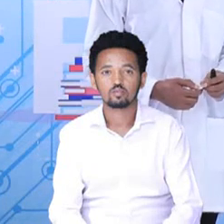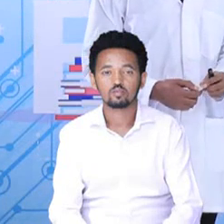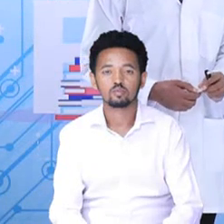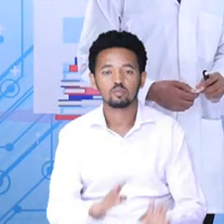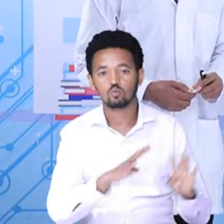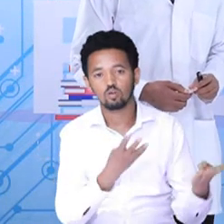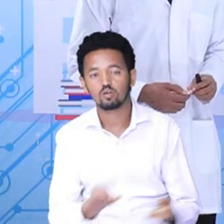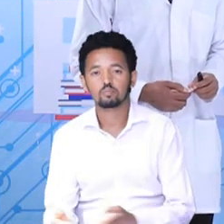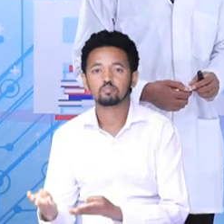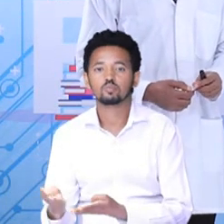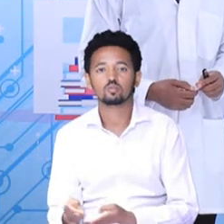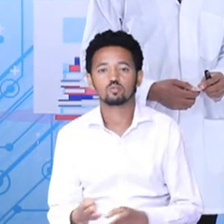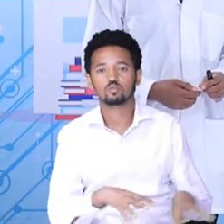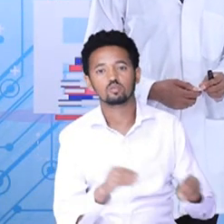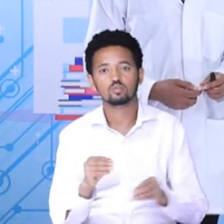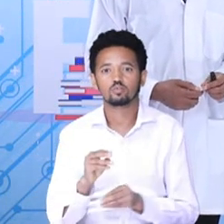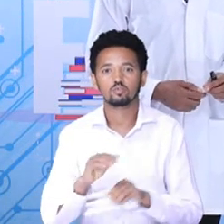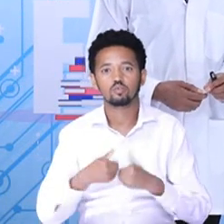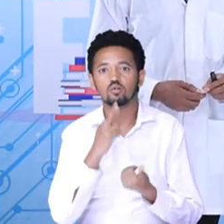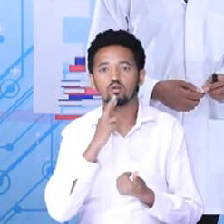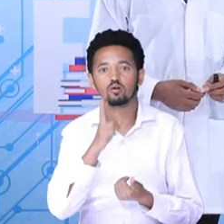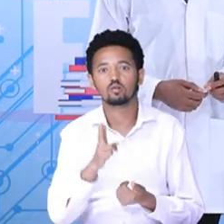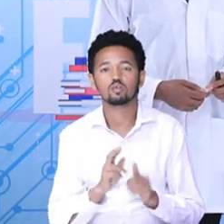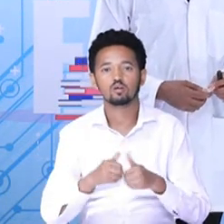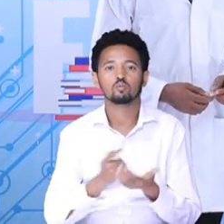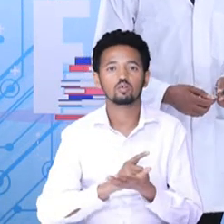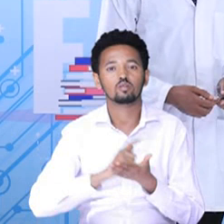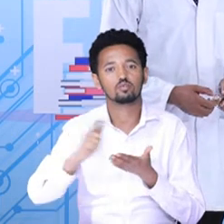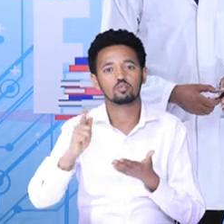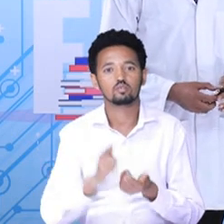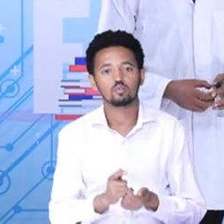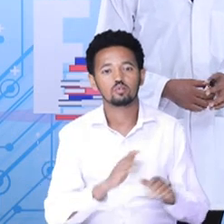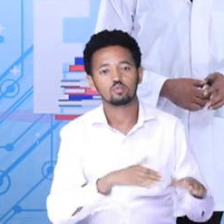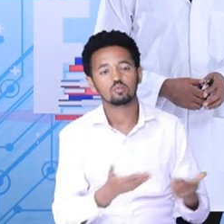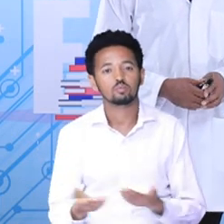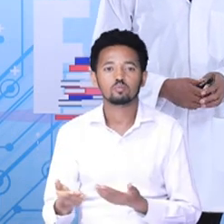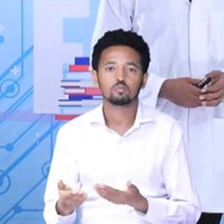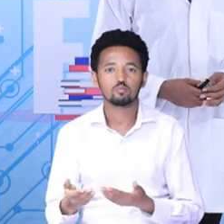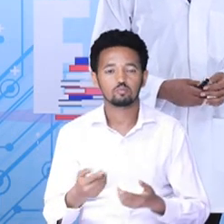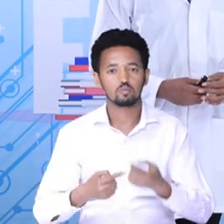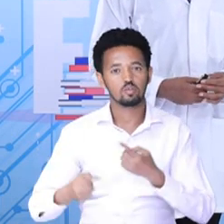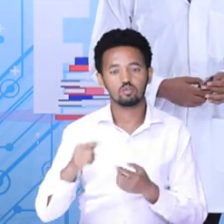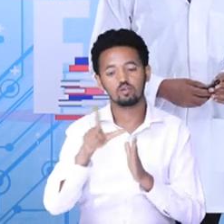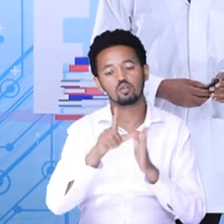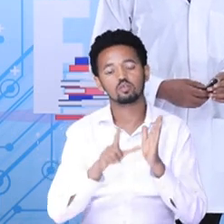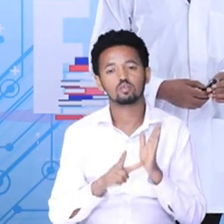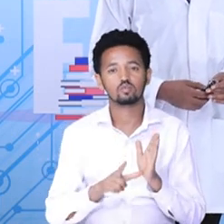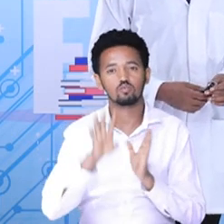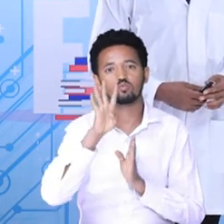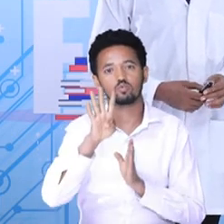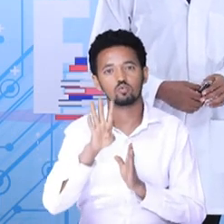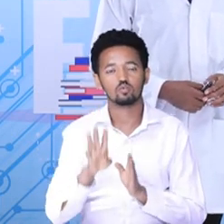Welcome students, how are you? How the weekend? Welcome back to the lesson 4 of